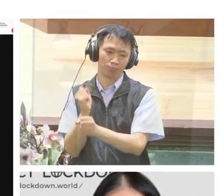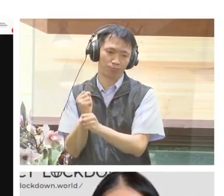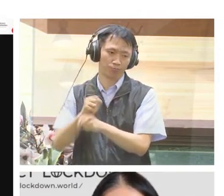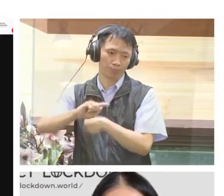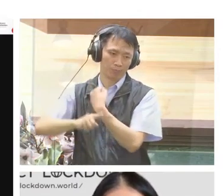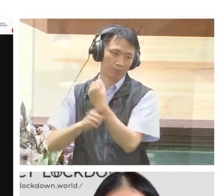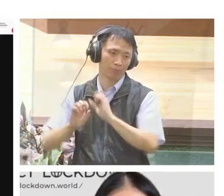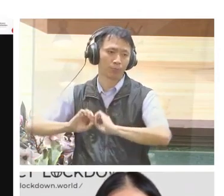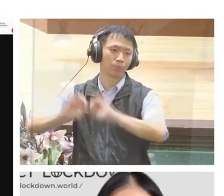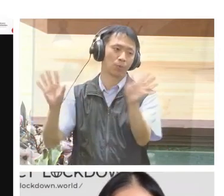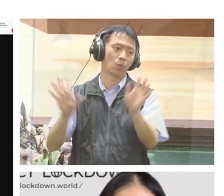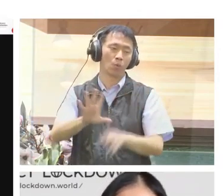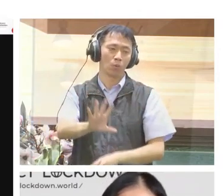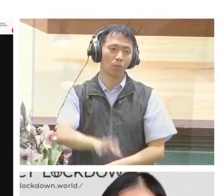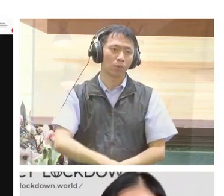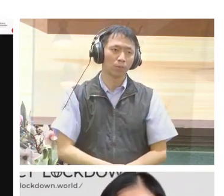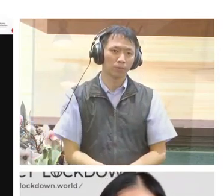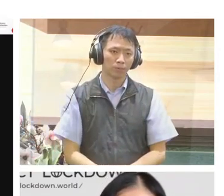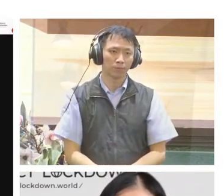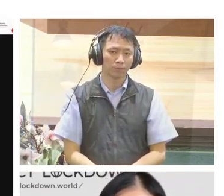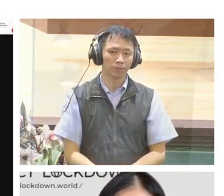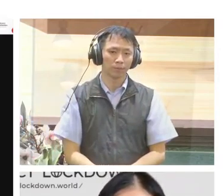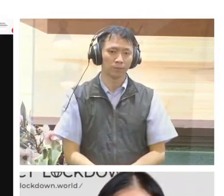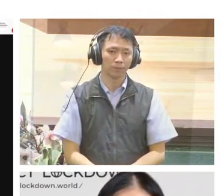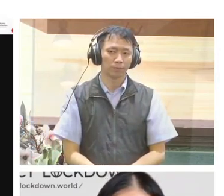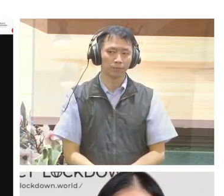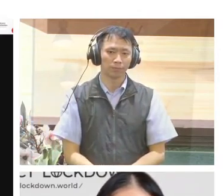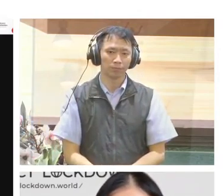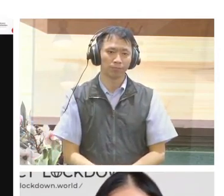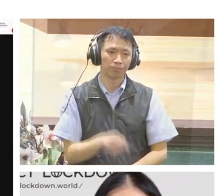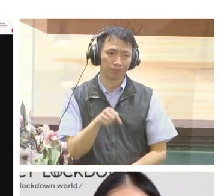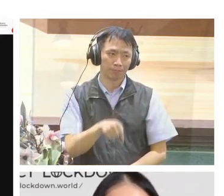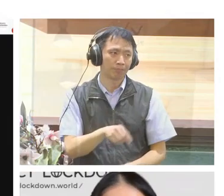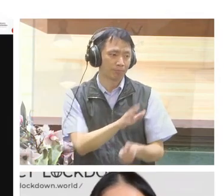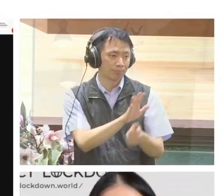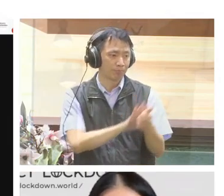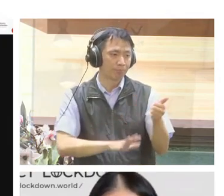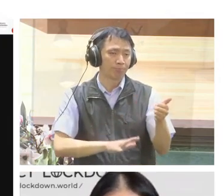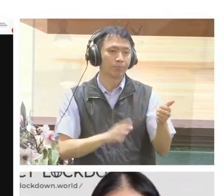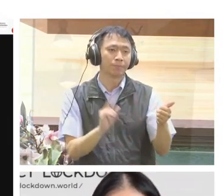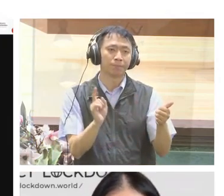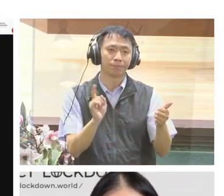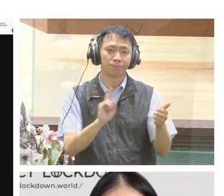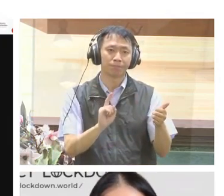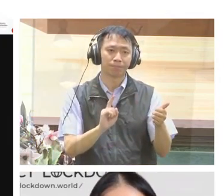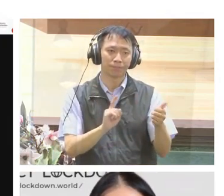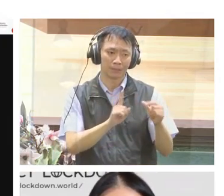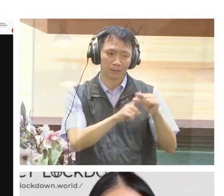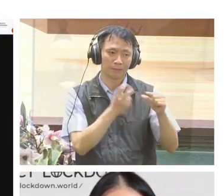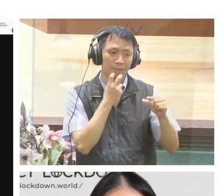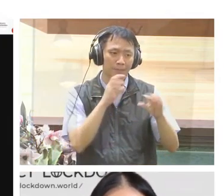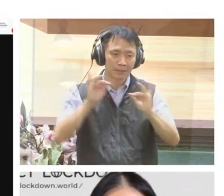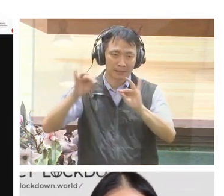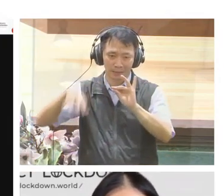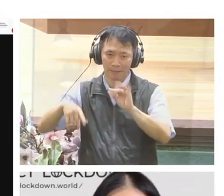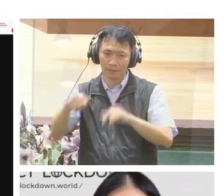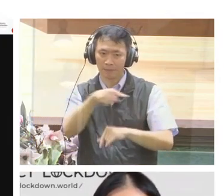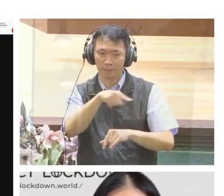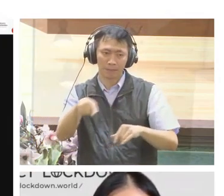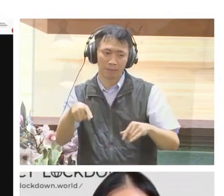measures later on appear to be in conflicts with those from the top, and they have to be canceled later on. These